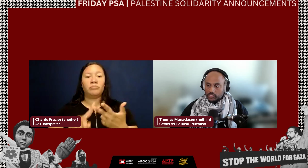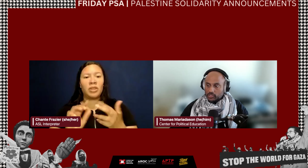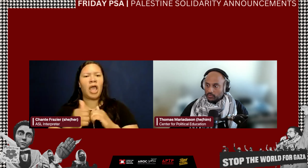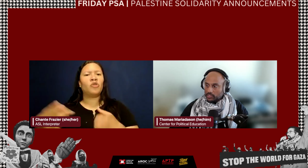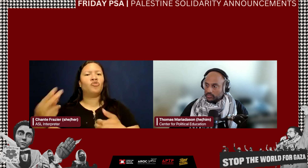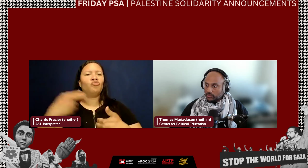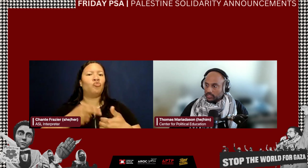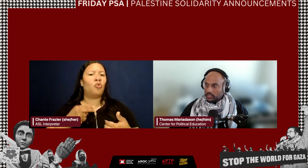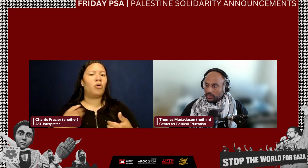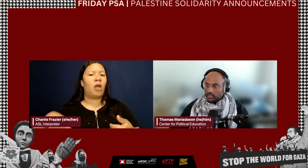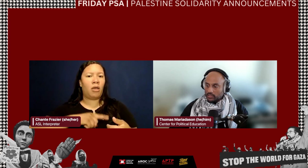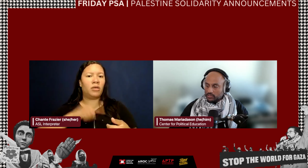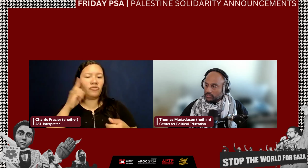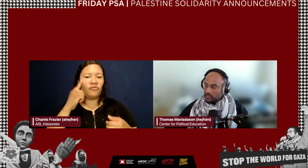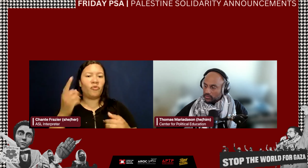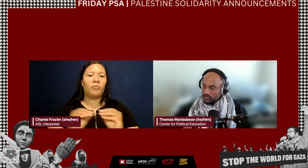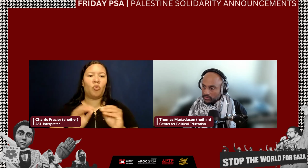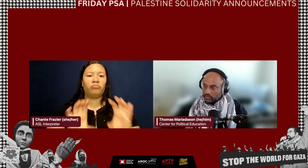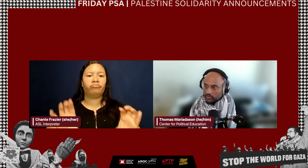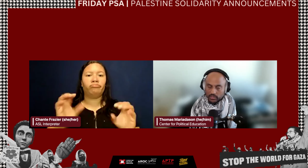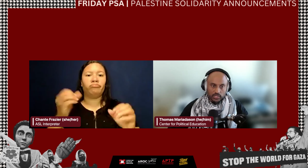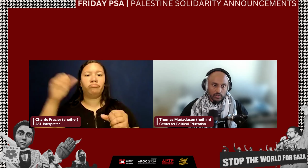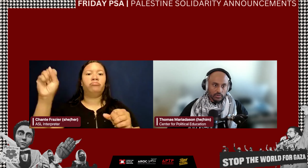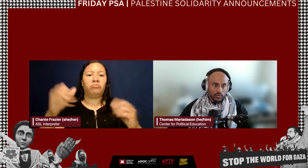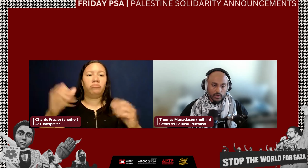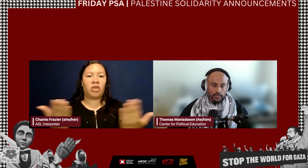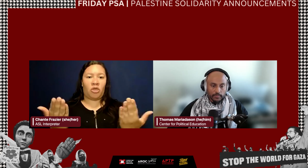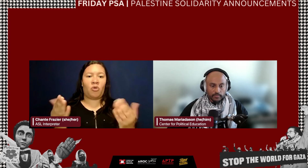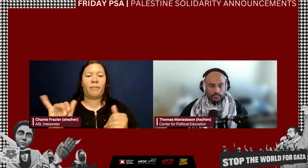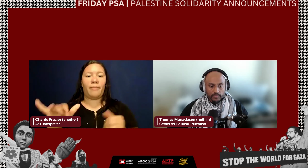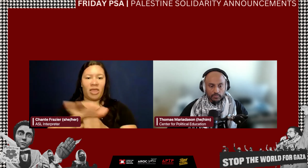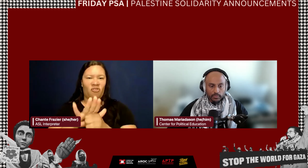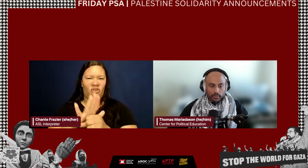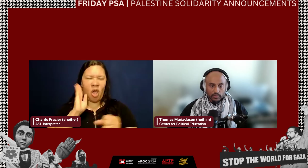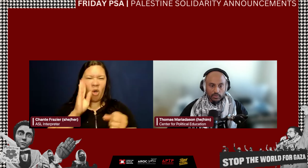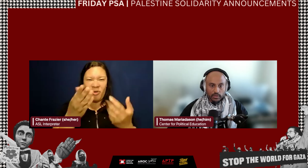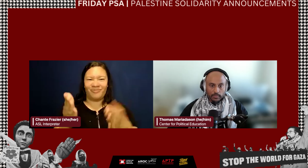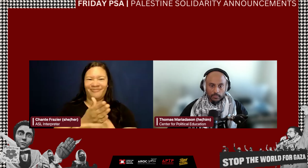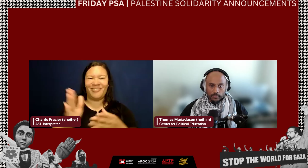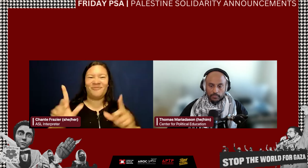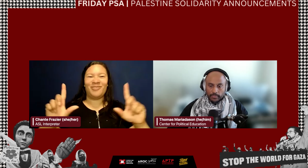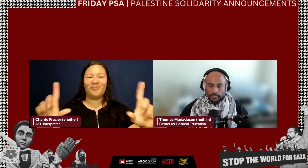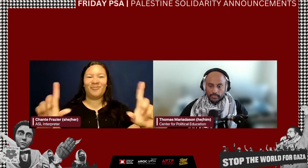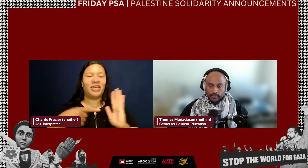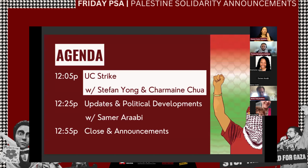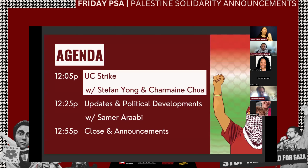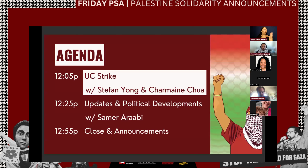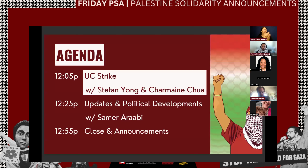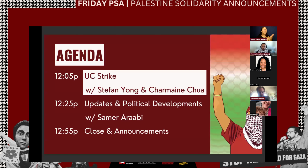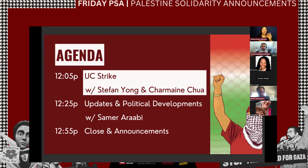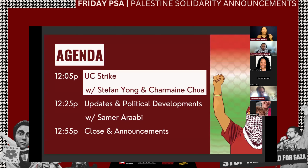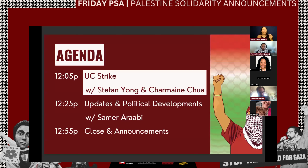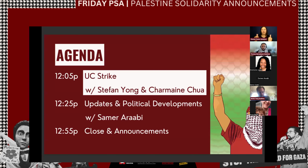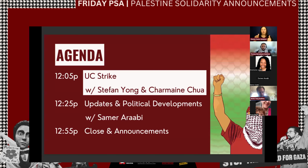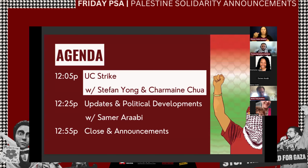I'm going to share my screen and just talk through the agenda real quick. Bear with me.